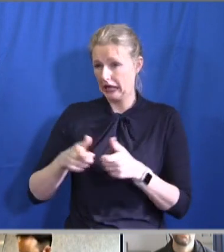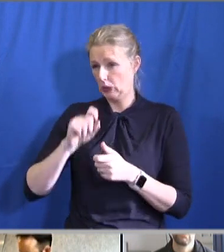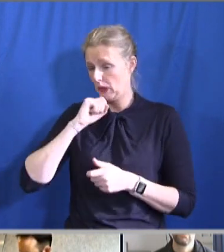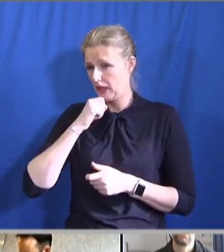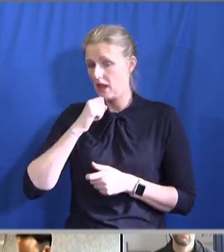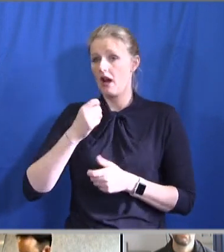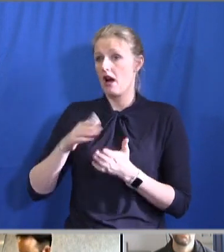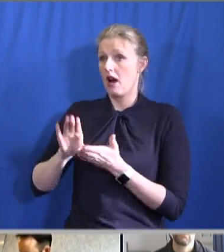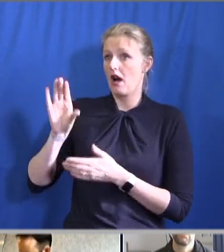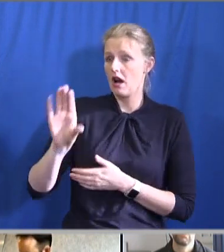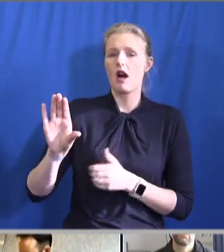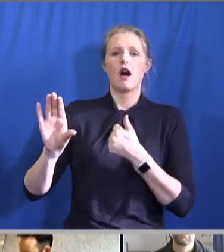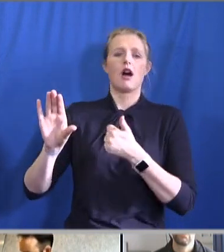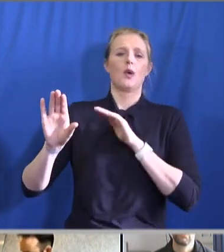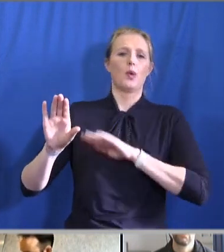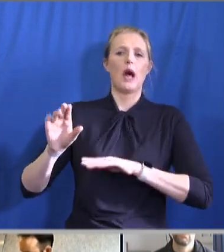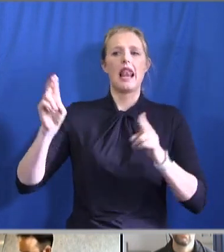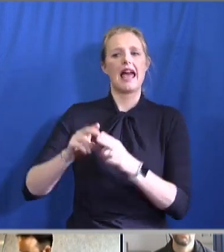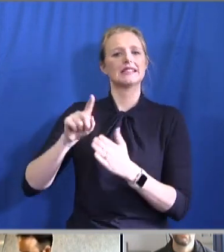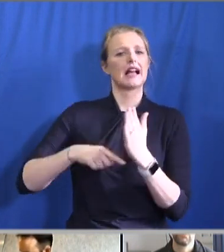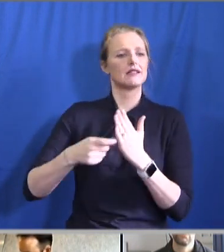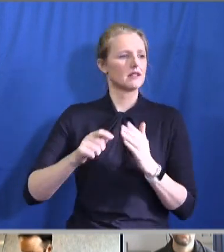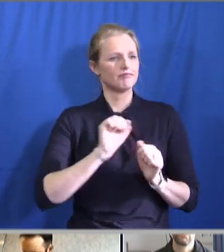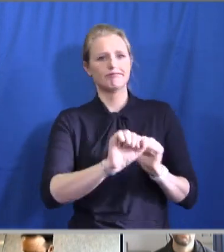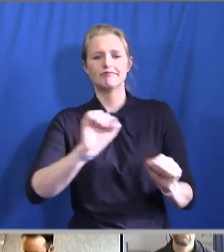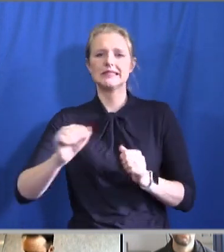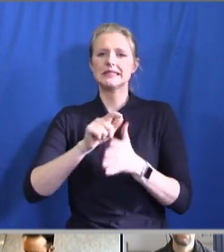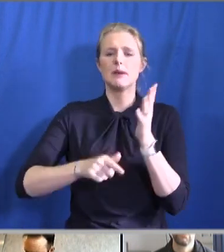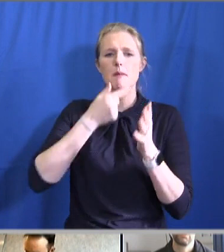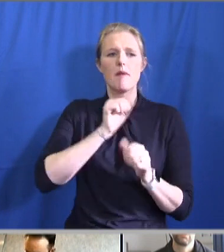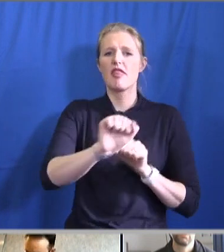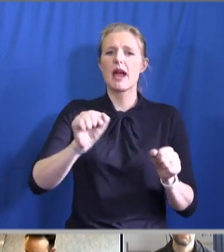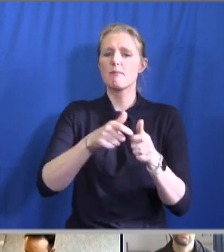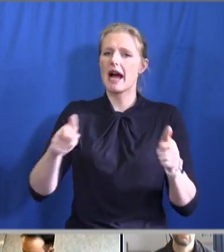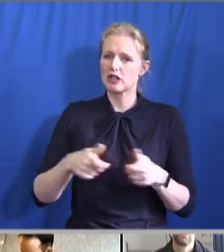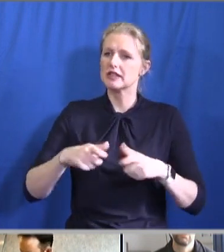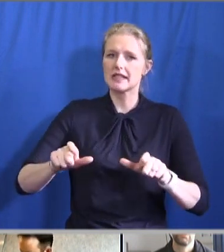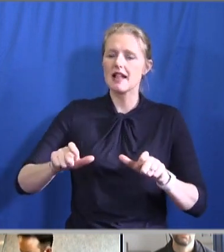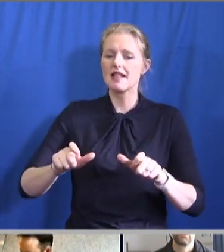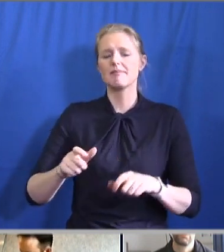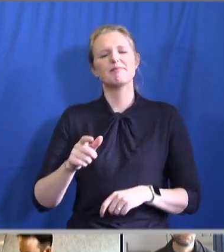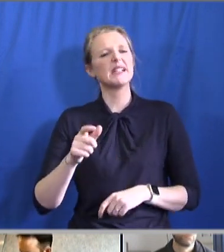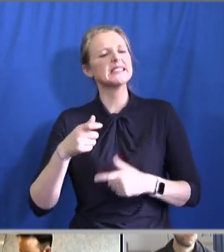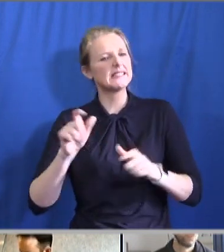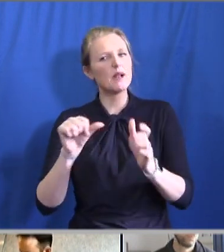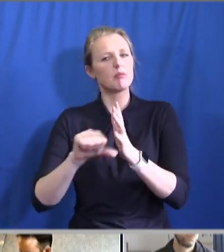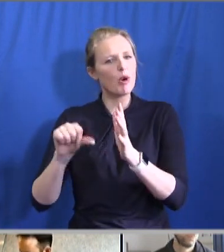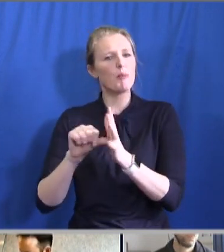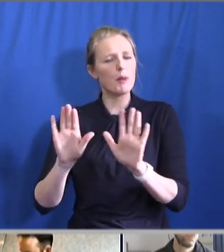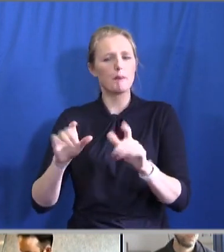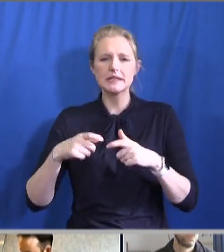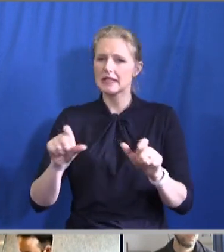in November with that additionality of money as well. We're still aware of some challenges as well, and that's why we're